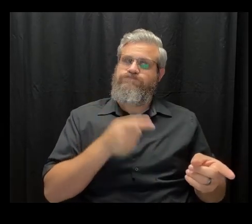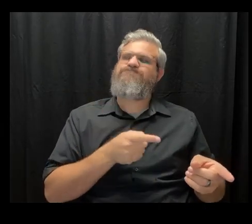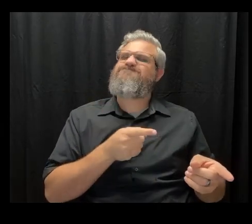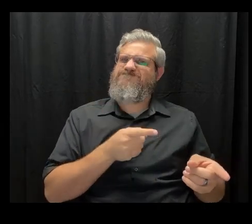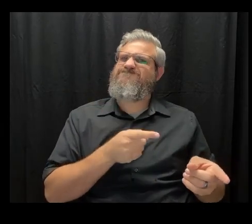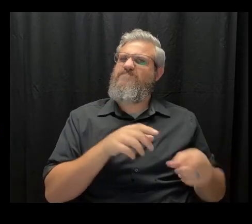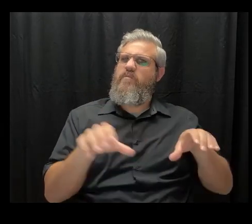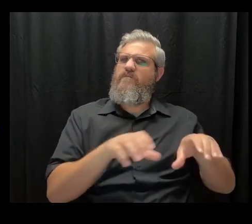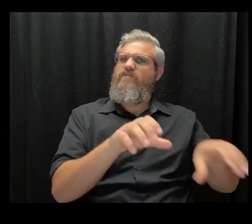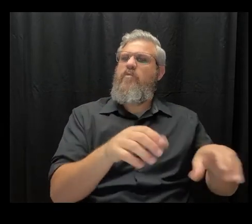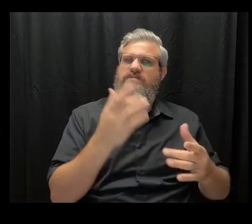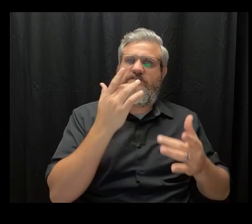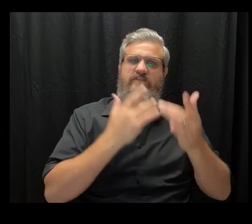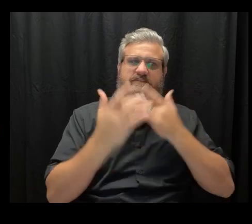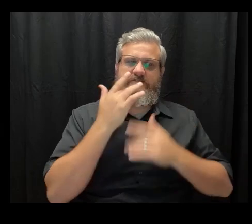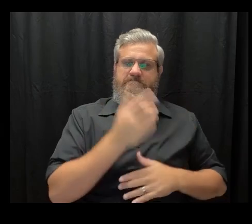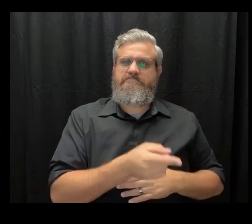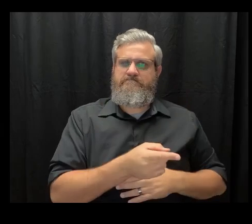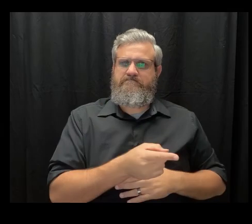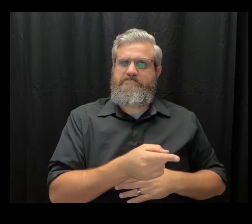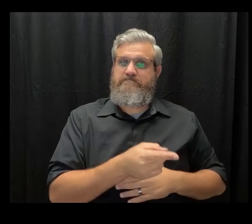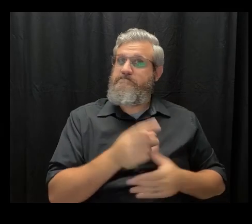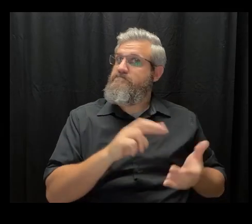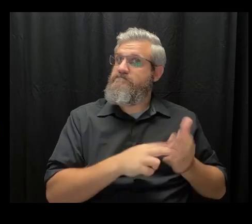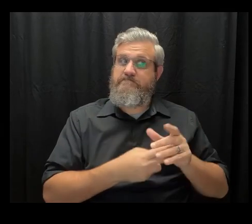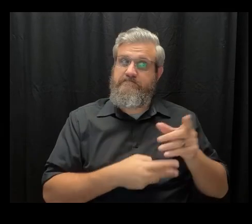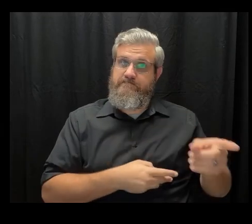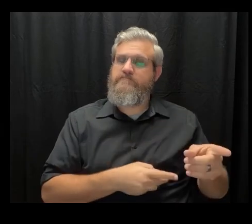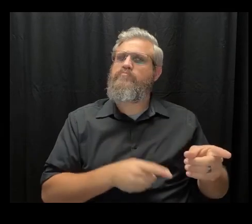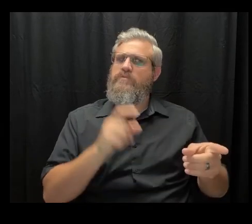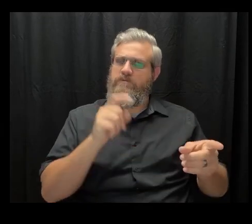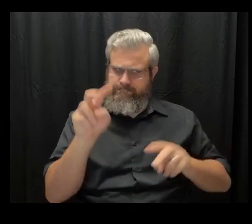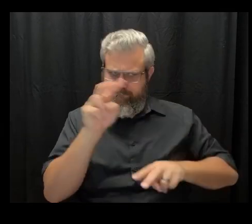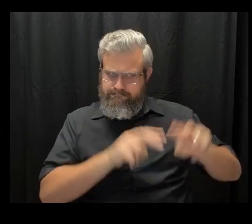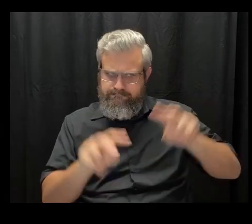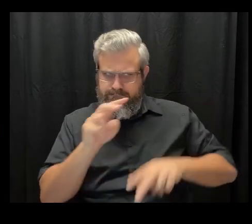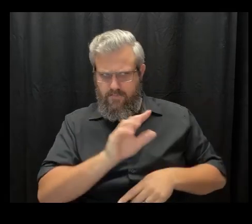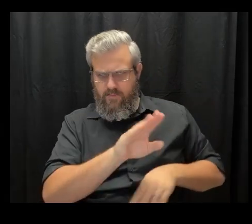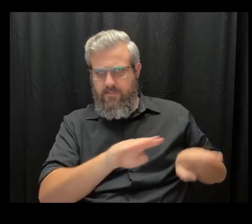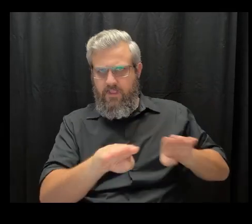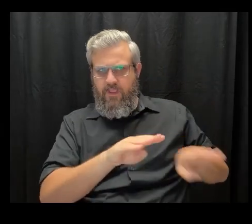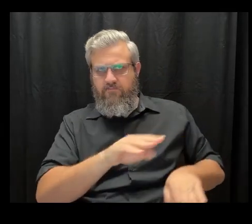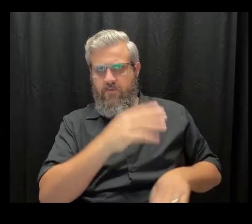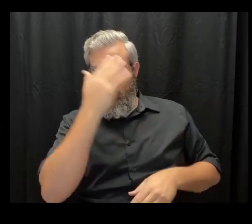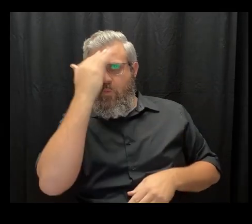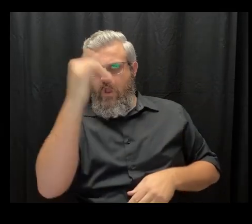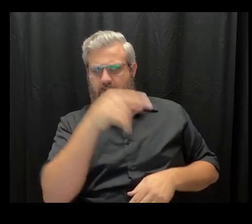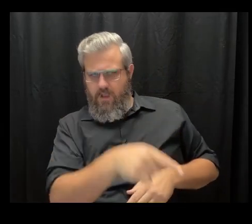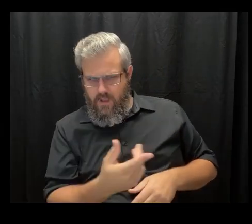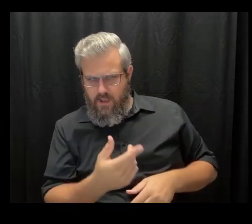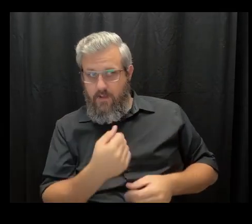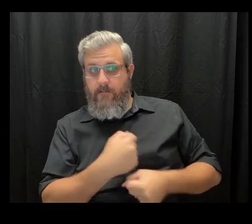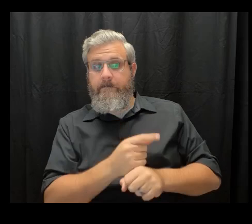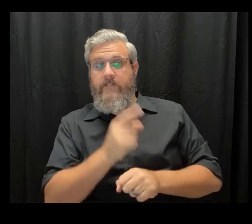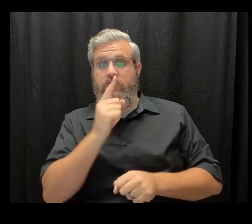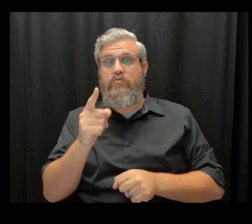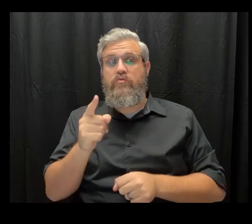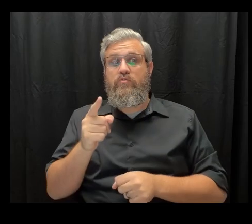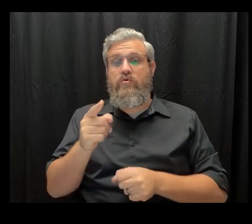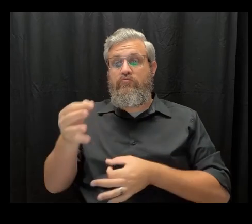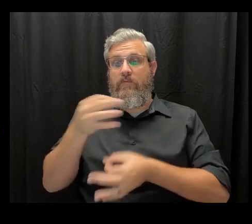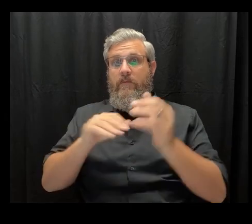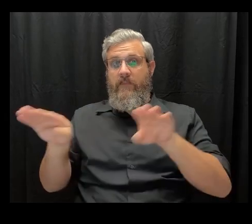that case, we need to look at what's reinforcing the behavior and make sure the replacement behavior is more effective and rewarding.